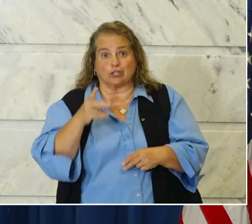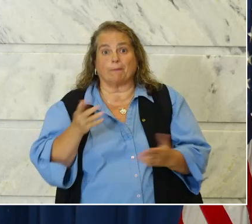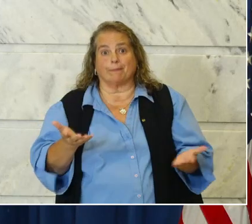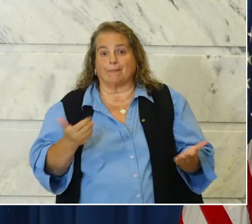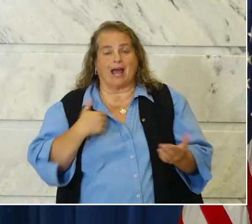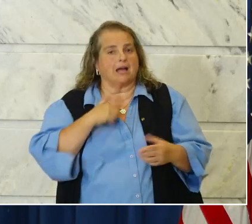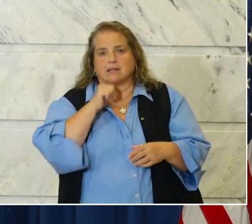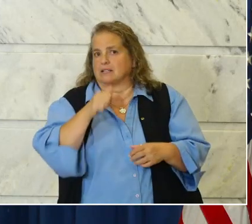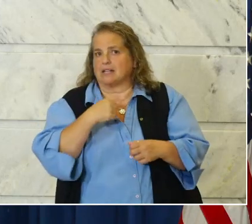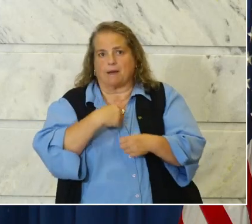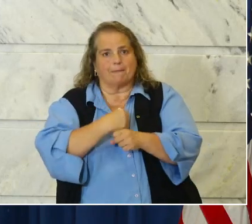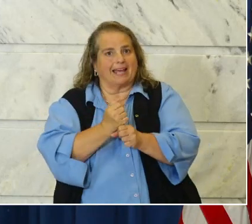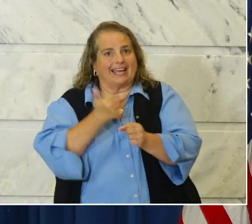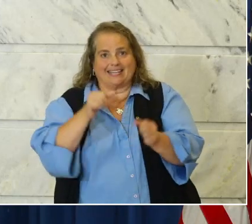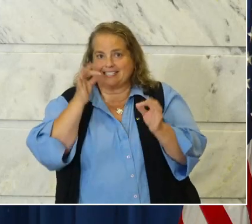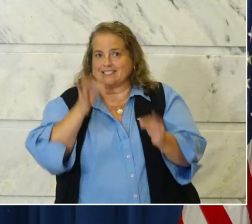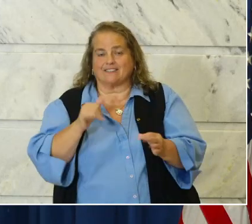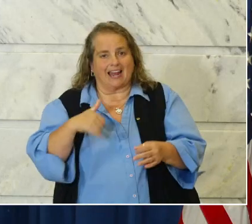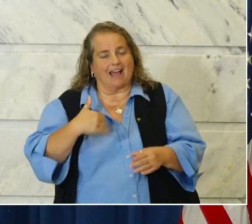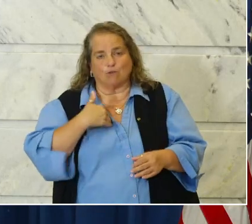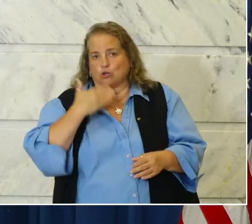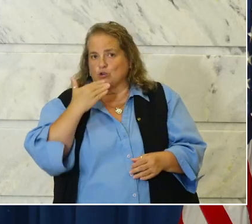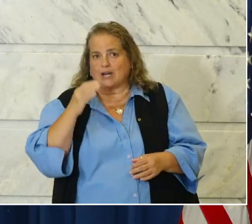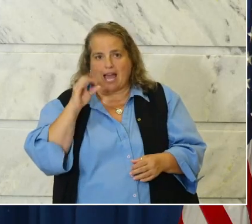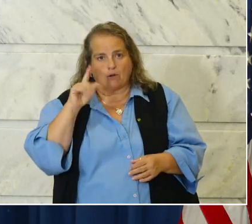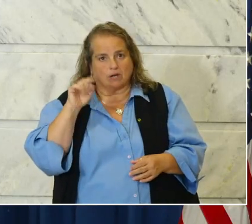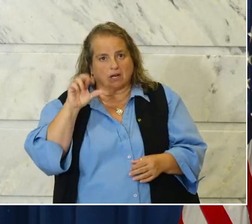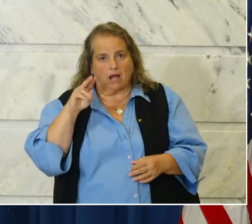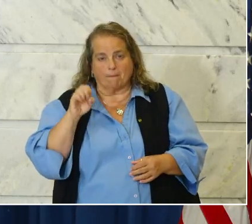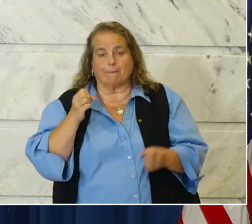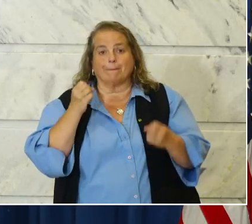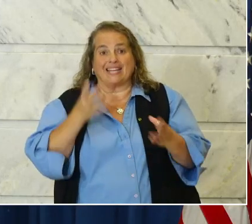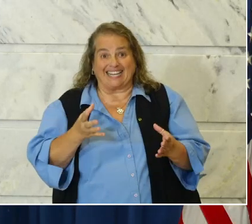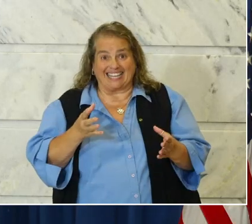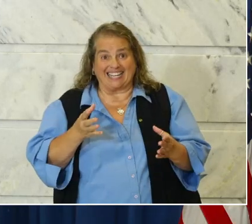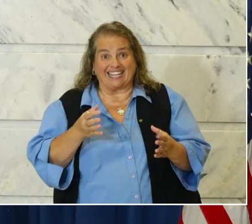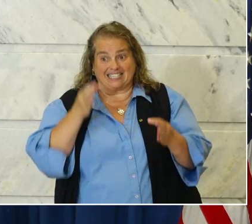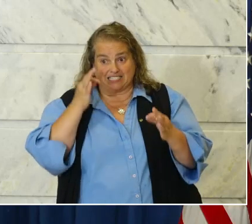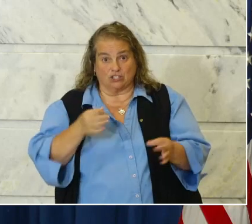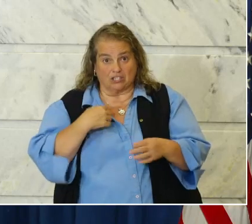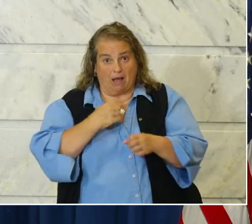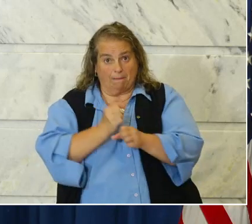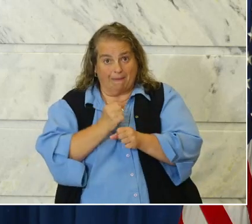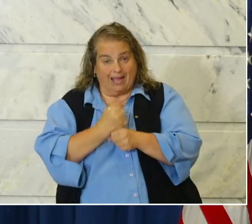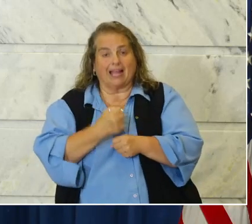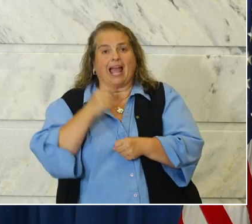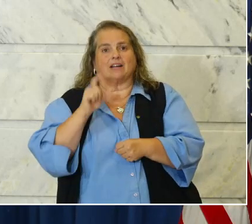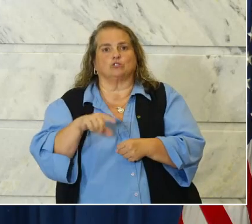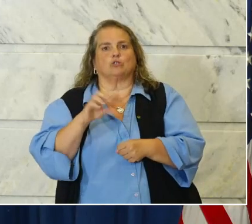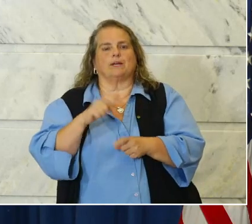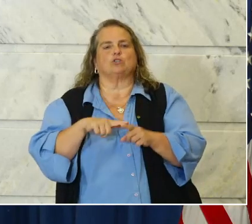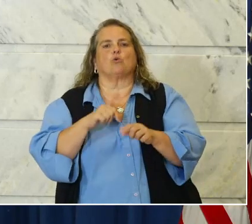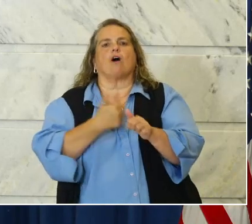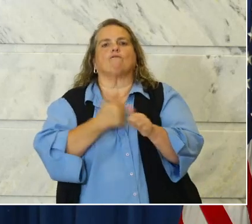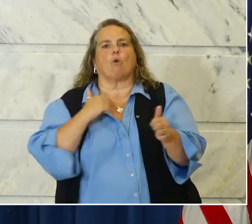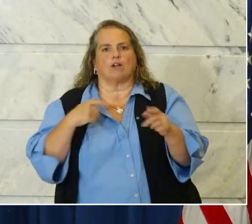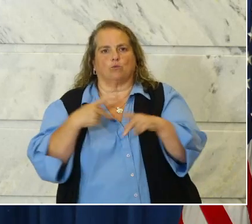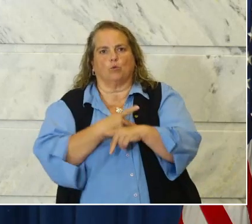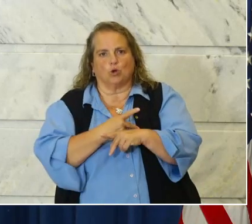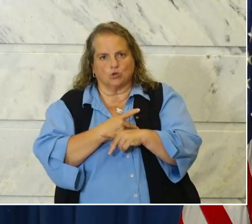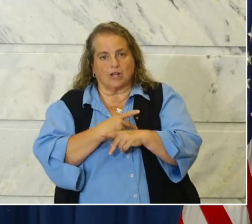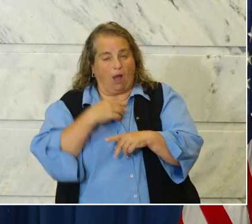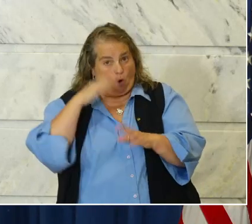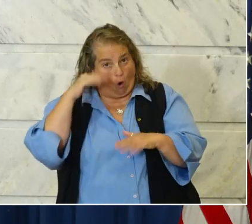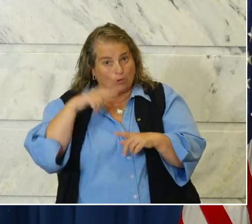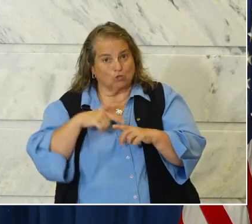decisions that have good outcomes. Most decisions that I make have to be to avoid the worst outcome. So our hope is that we can get this